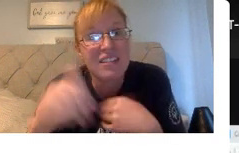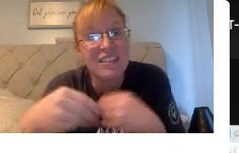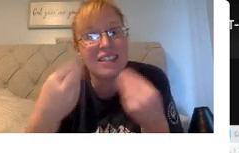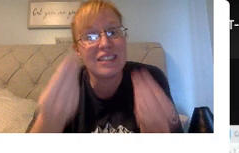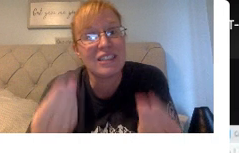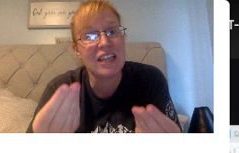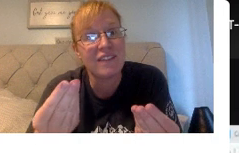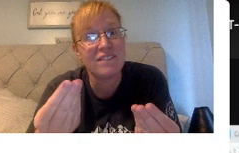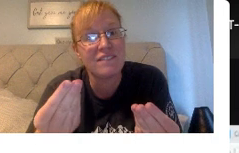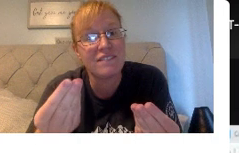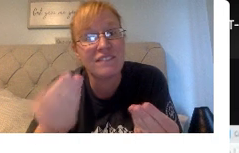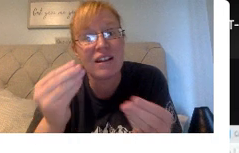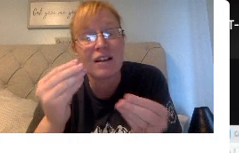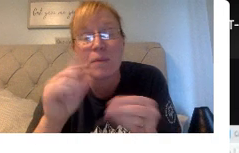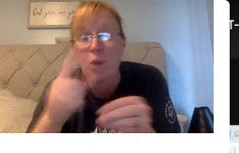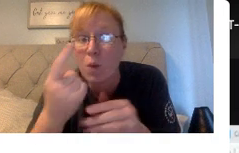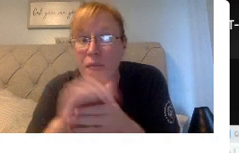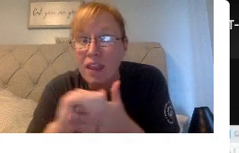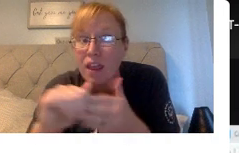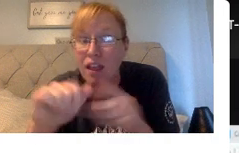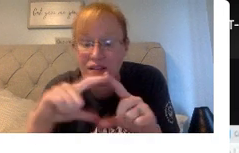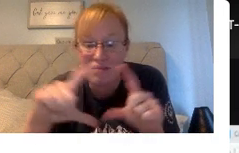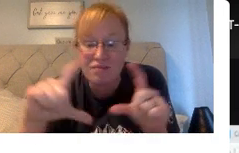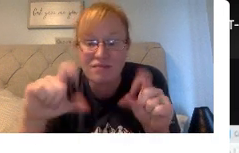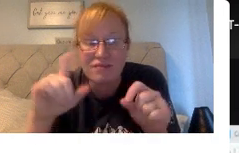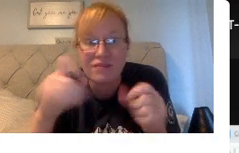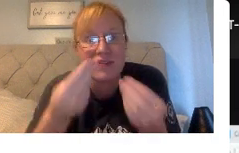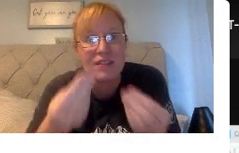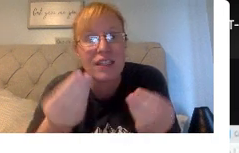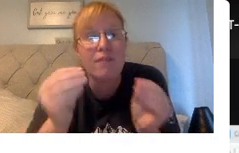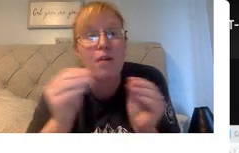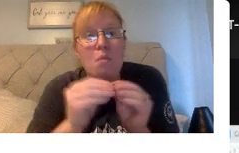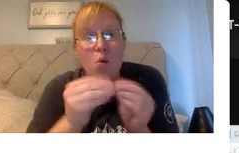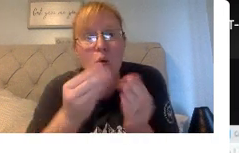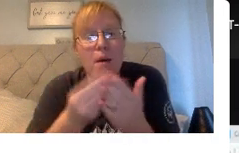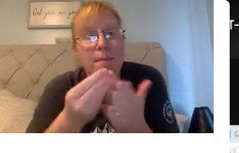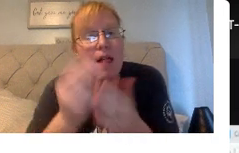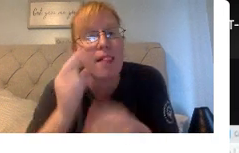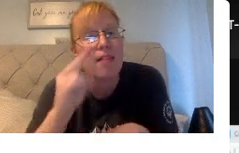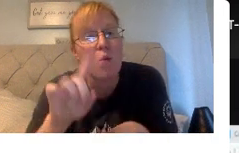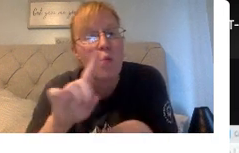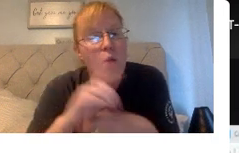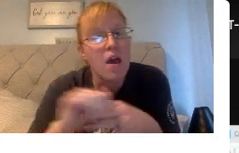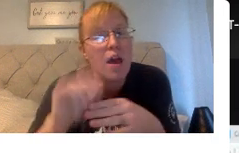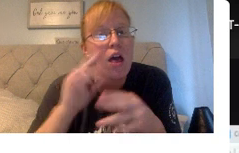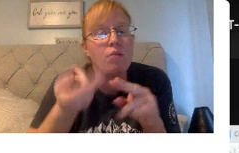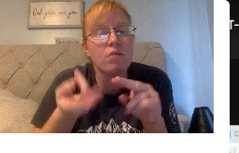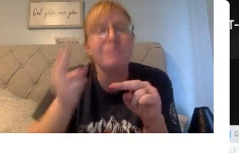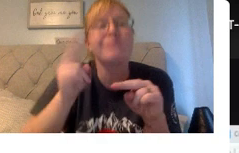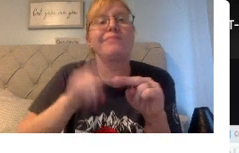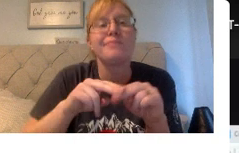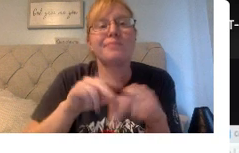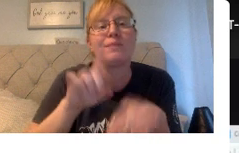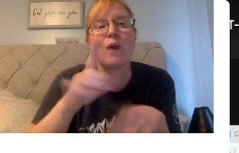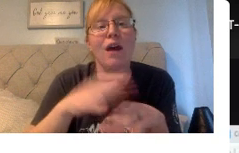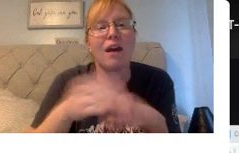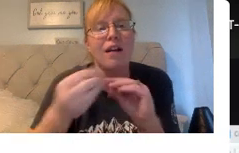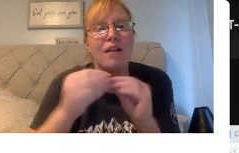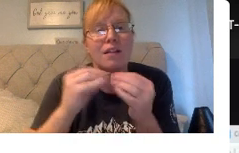him only dollars, which means I need to give him more money. So I'm looking at my $1, and I'm going to go up 1 on my number